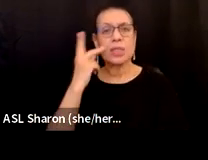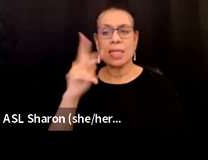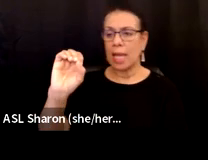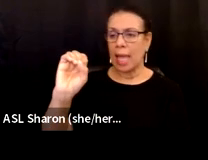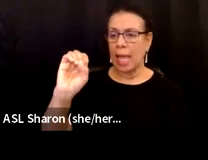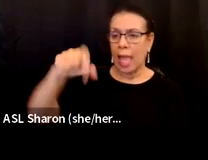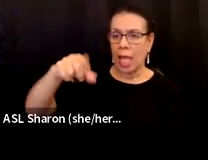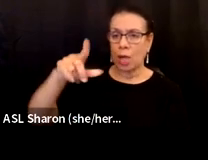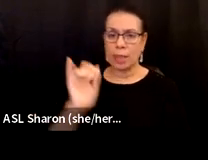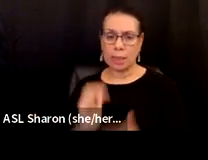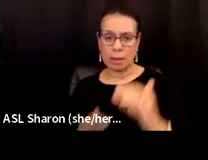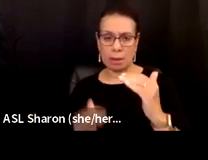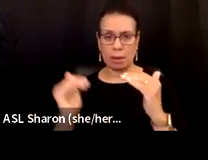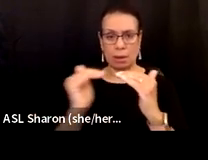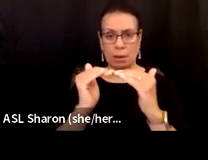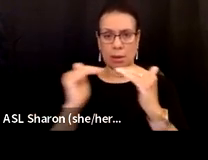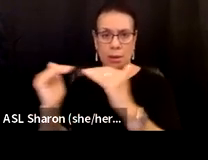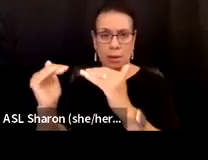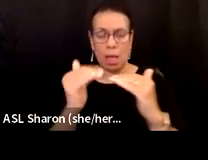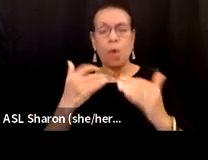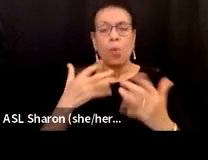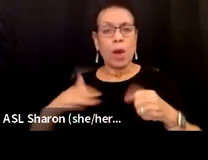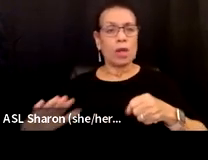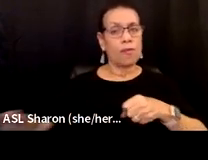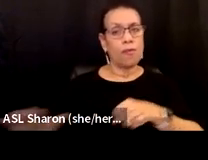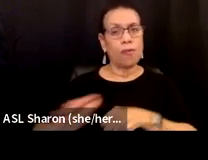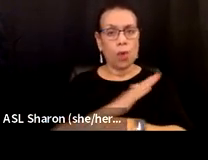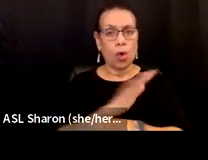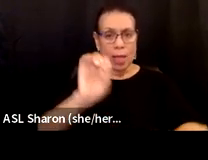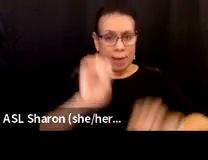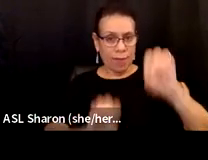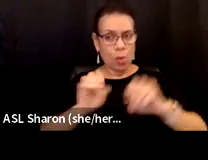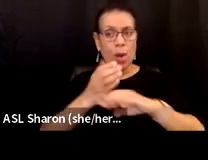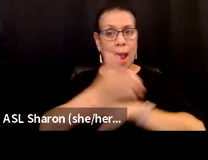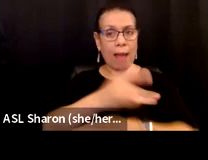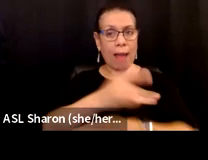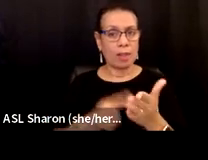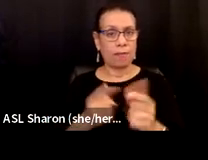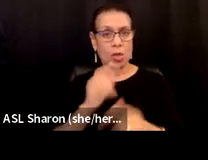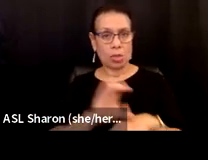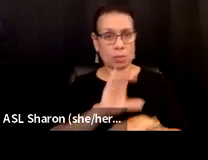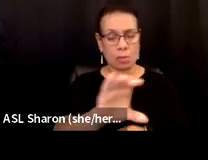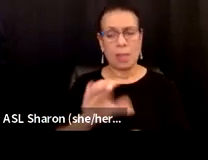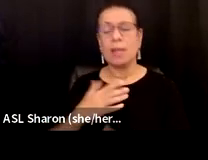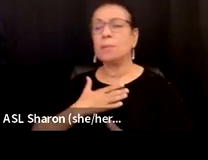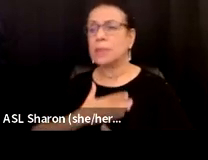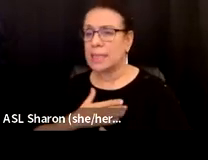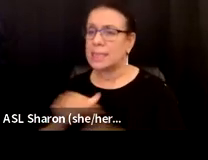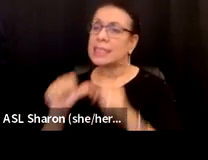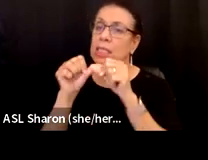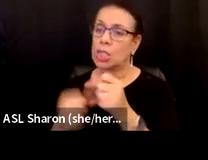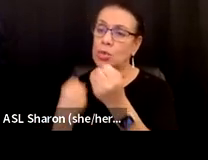we are committed to a full evaluation after this first implementation i want to thank them for continuing to advocate for their